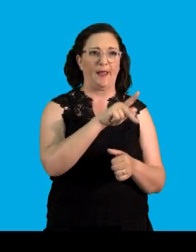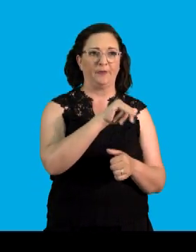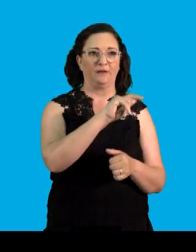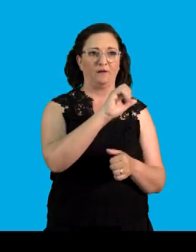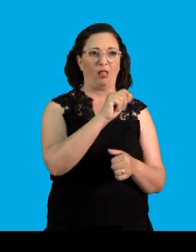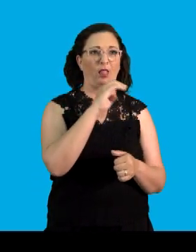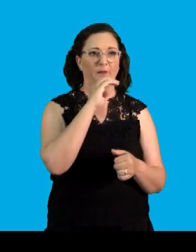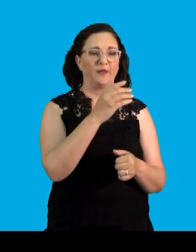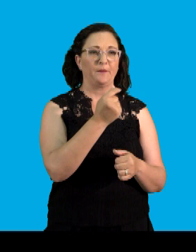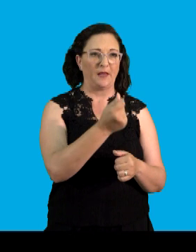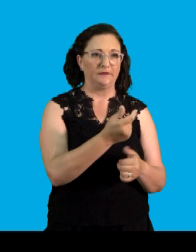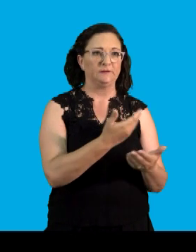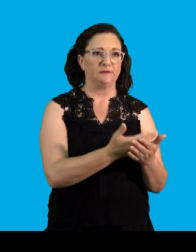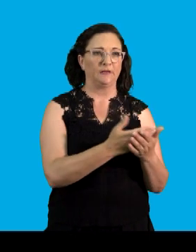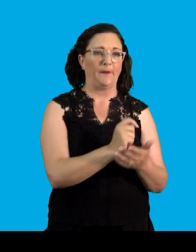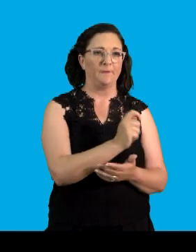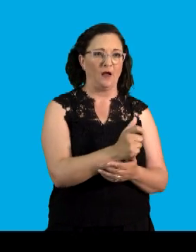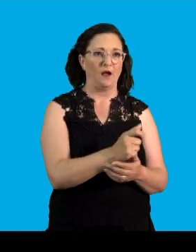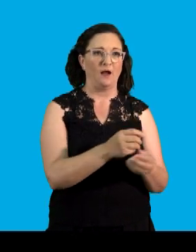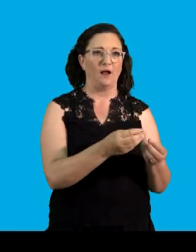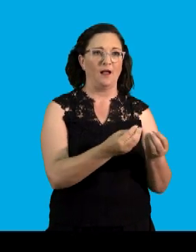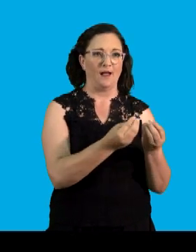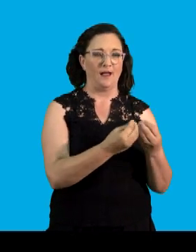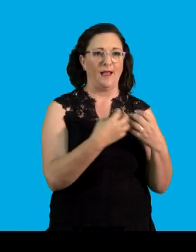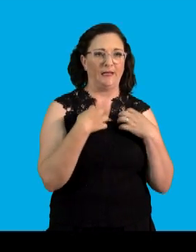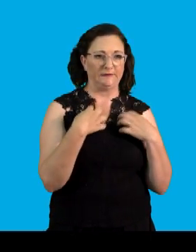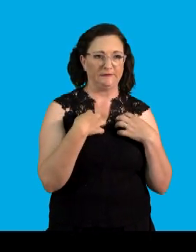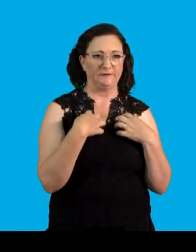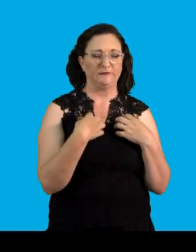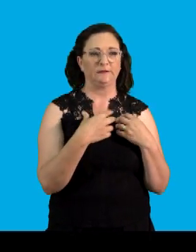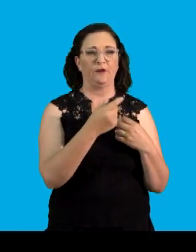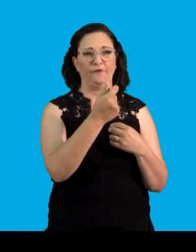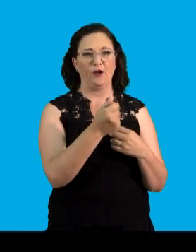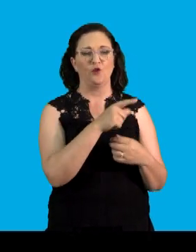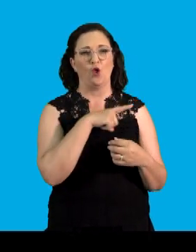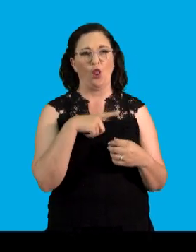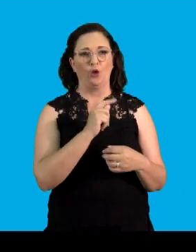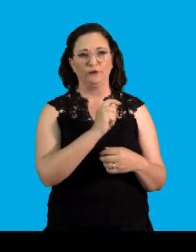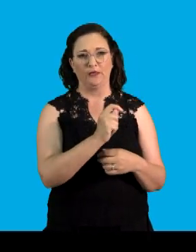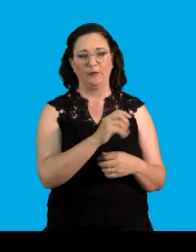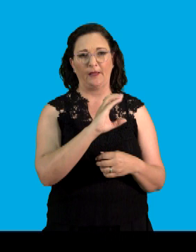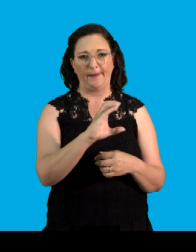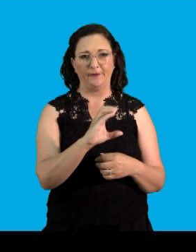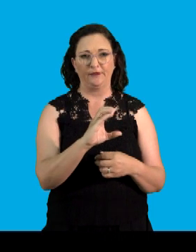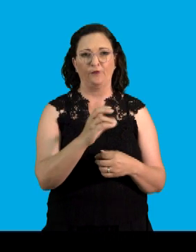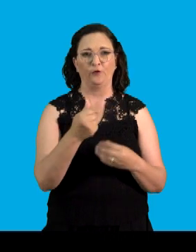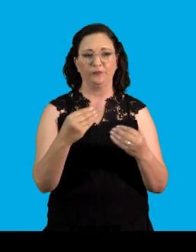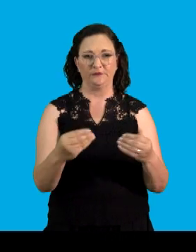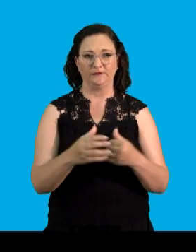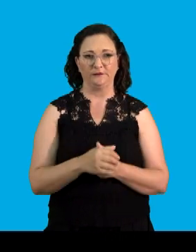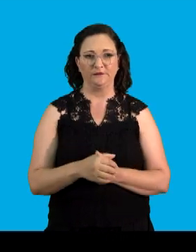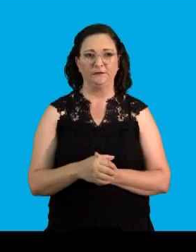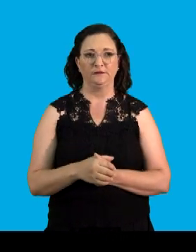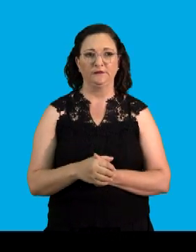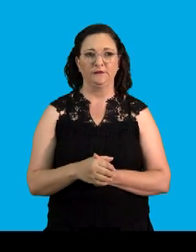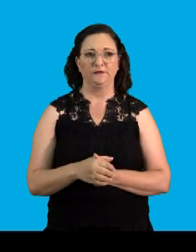capital, money to buy fixed assets, that is your fixed capital, finance long-term capital needs of the